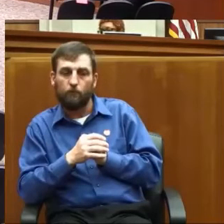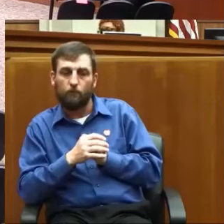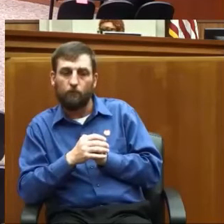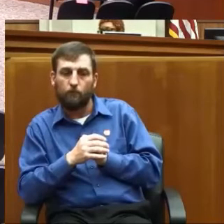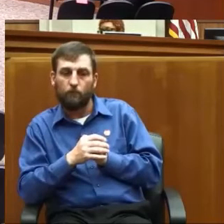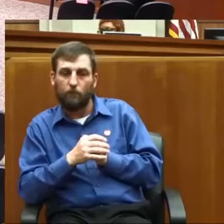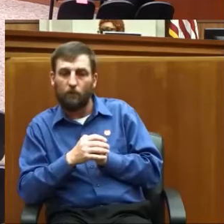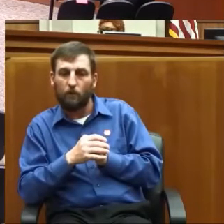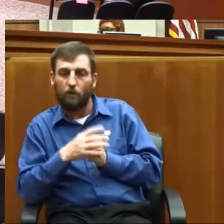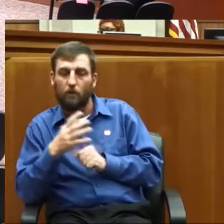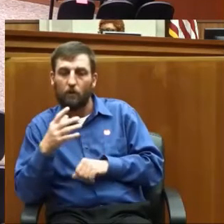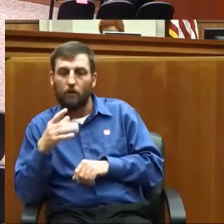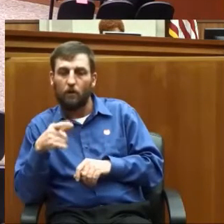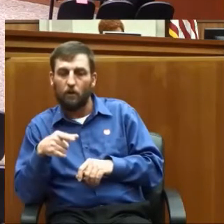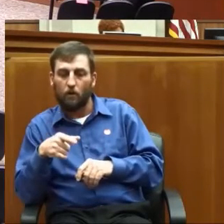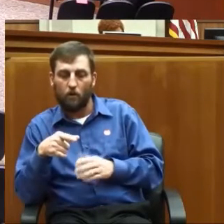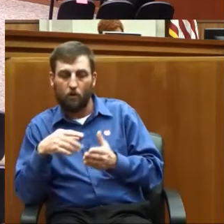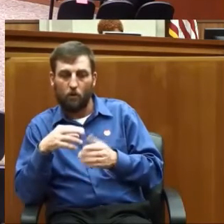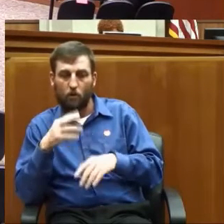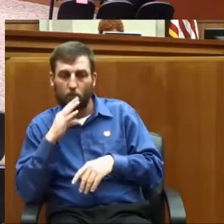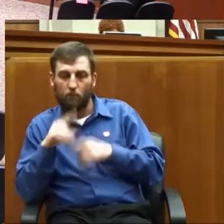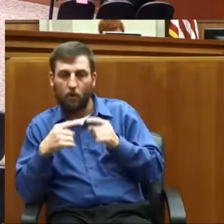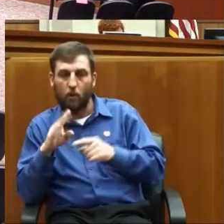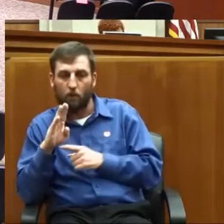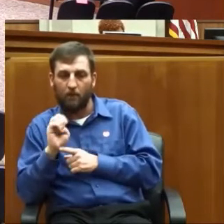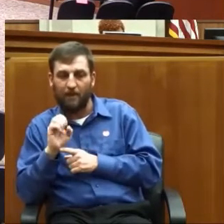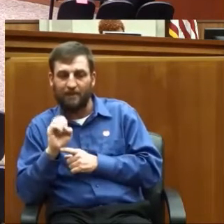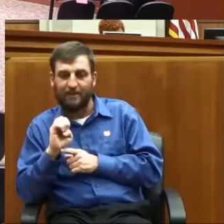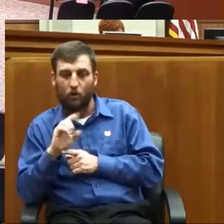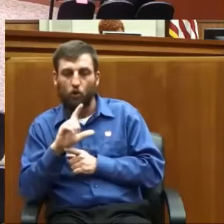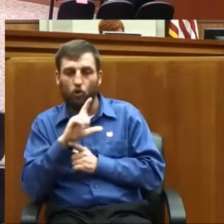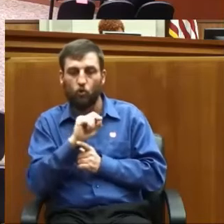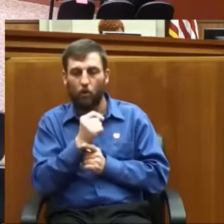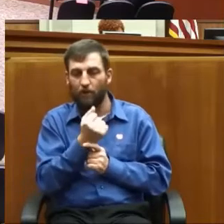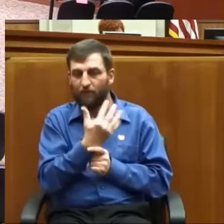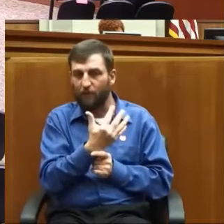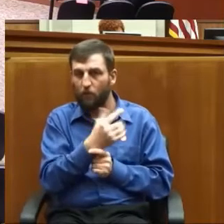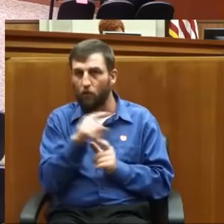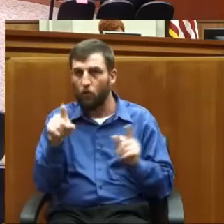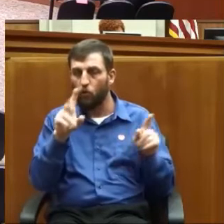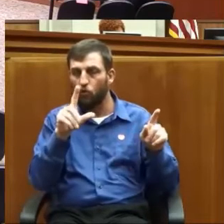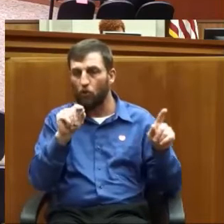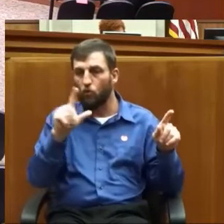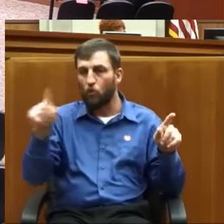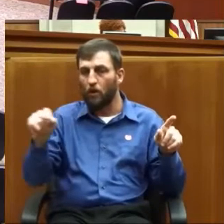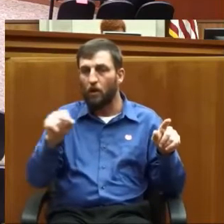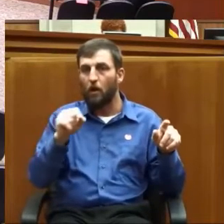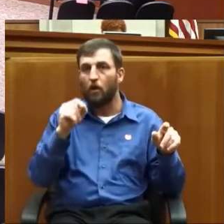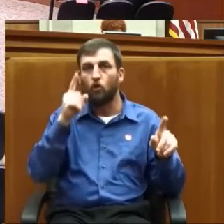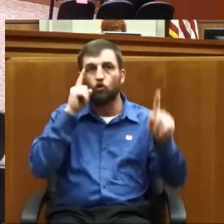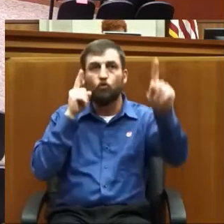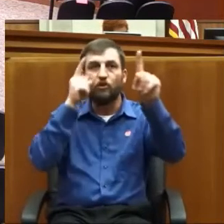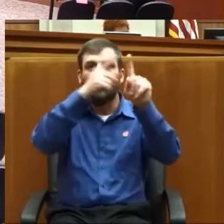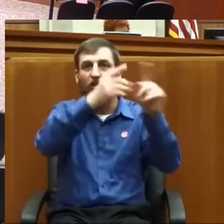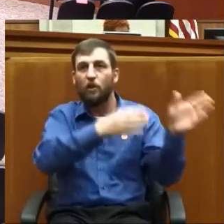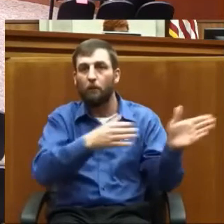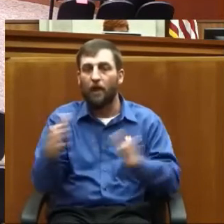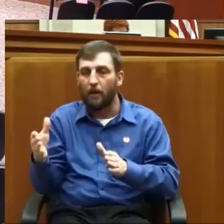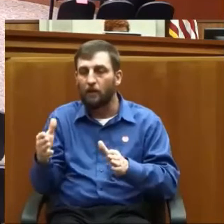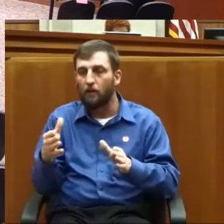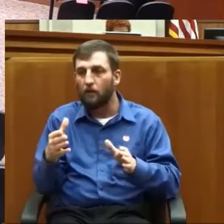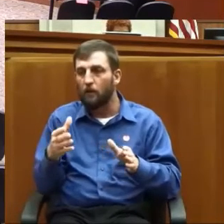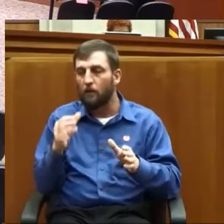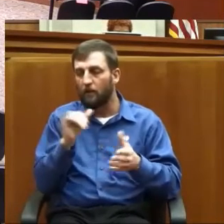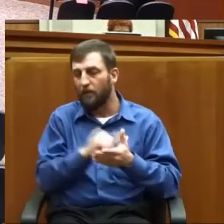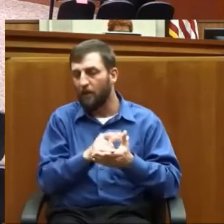and timing, it references the BESE 2015-2020 strategic plan goals, and that just sort of prompted me